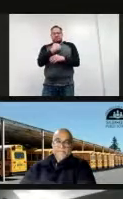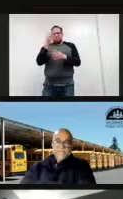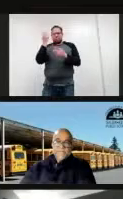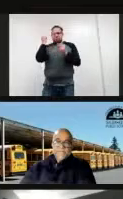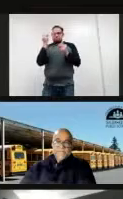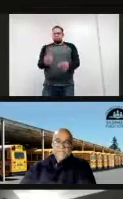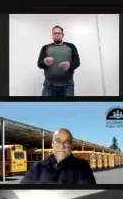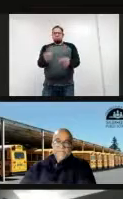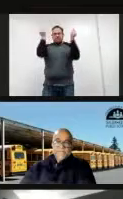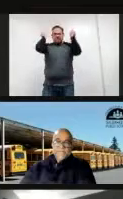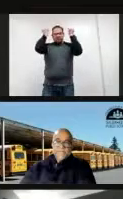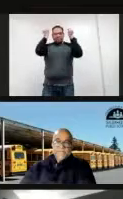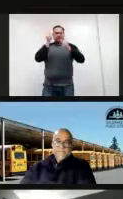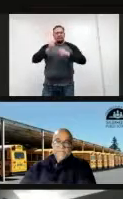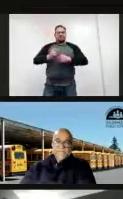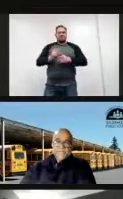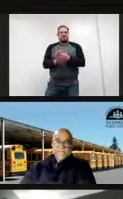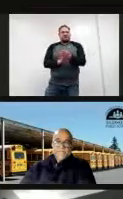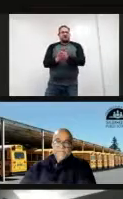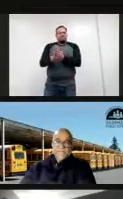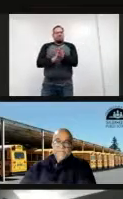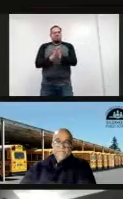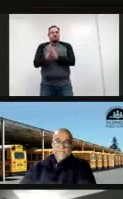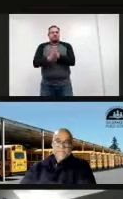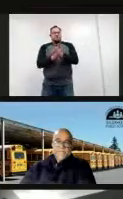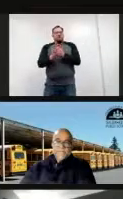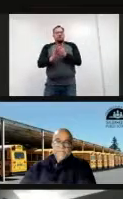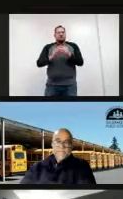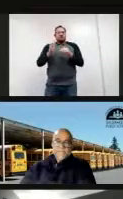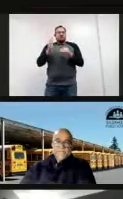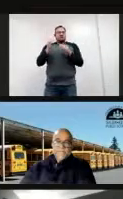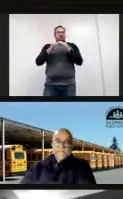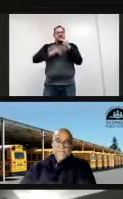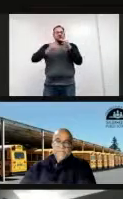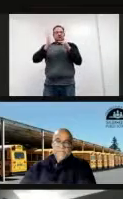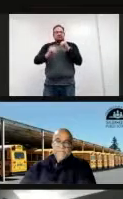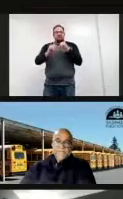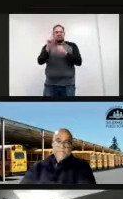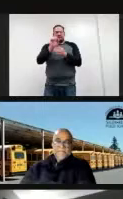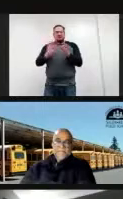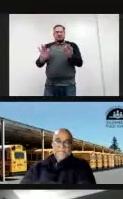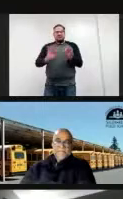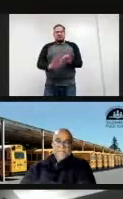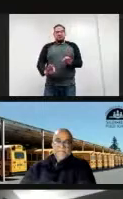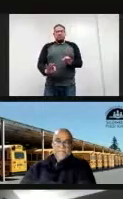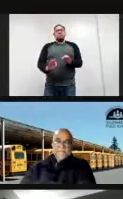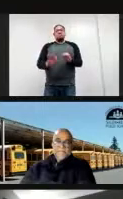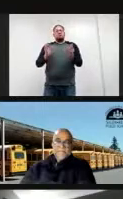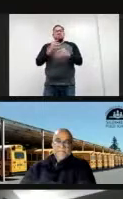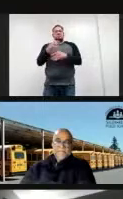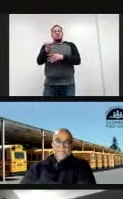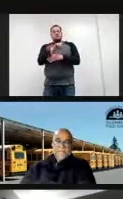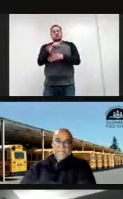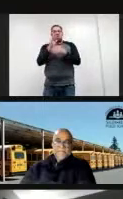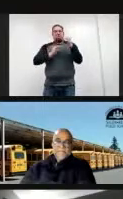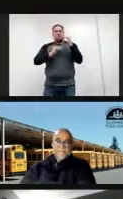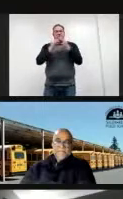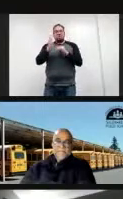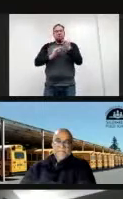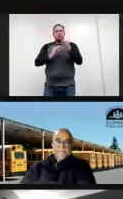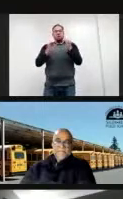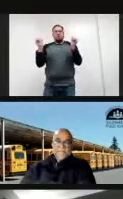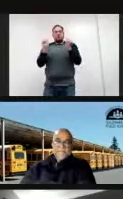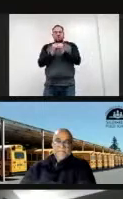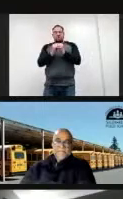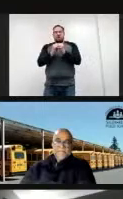briefly, like maybe even less than a sentence, of what they are comfortable in numerically with